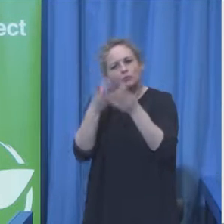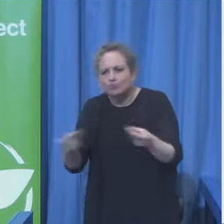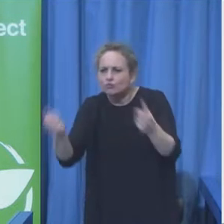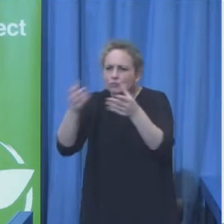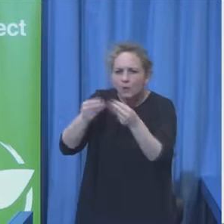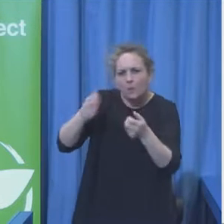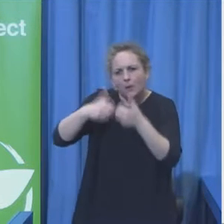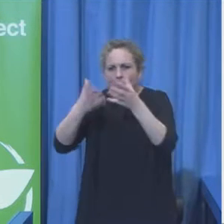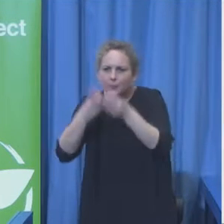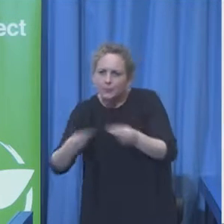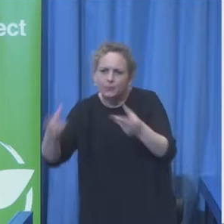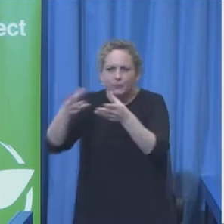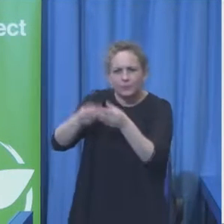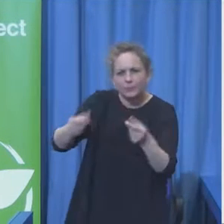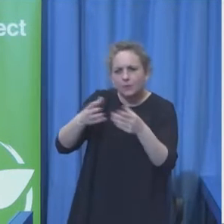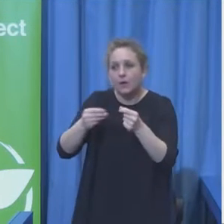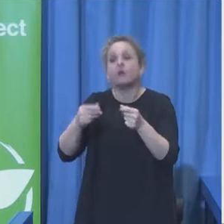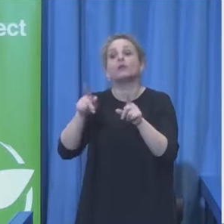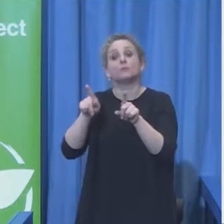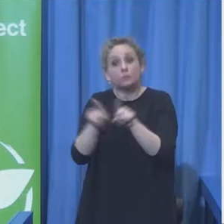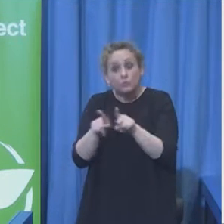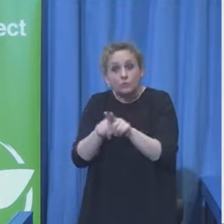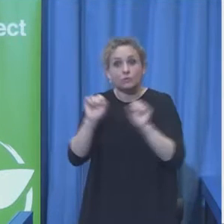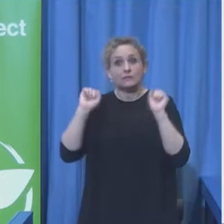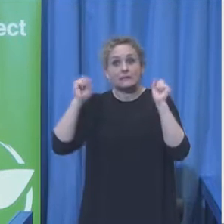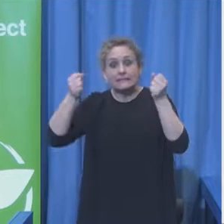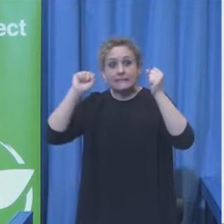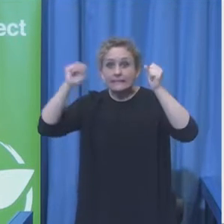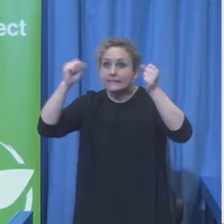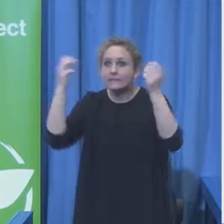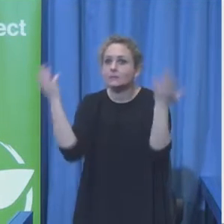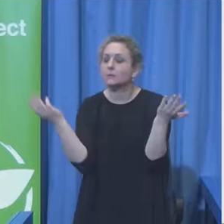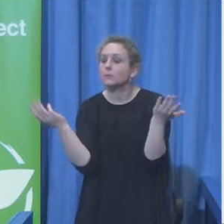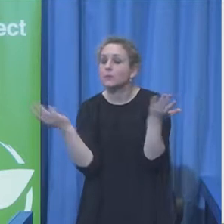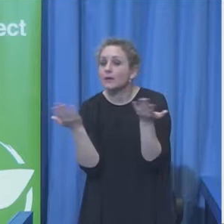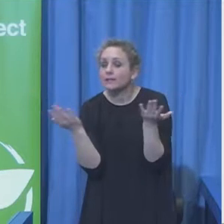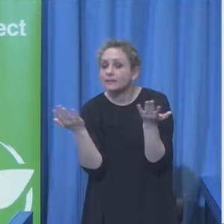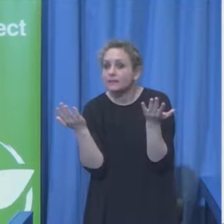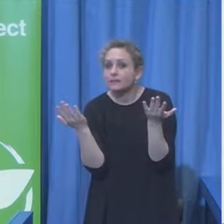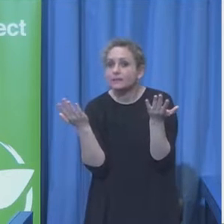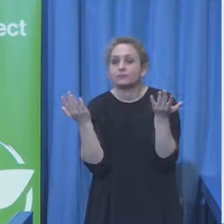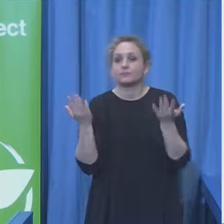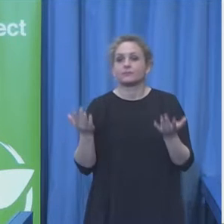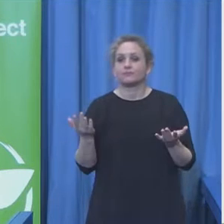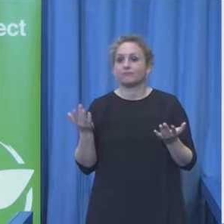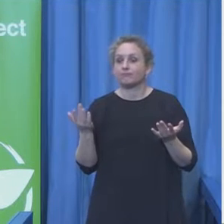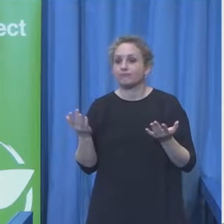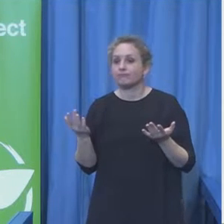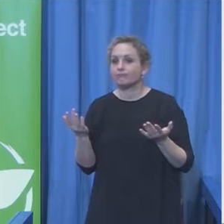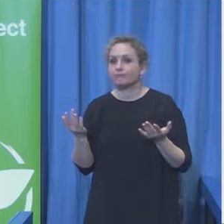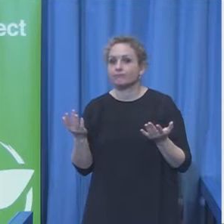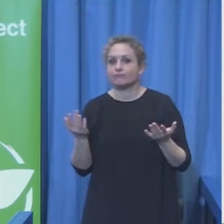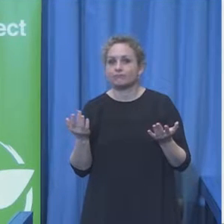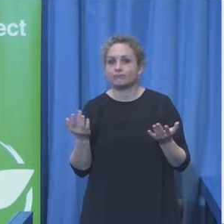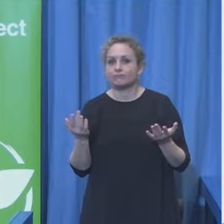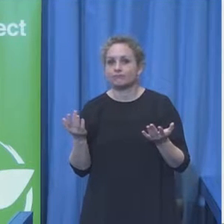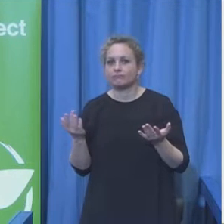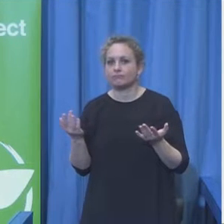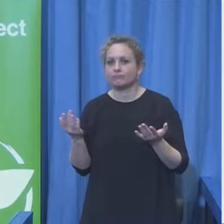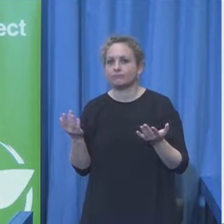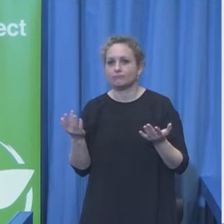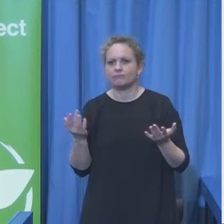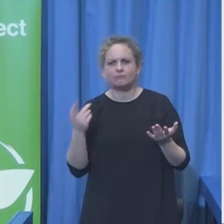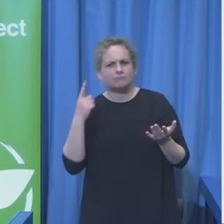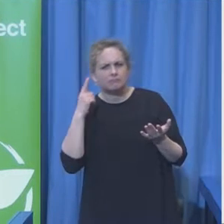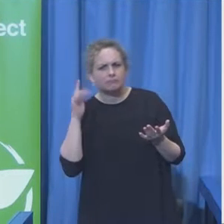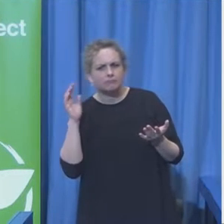activities when it comes to capacity building. We have to share our knowledge, and we have this beautiful